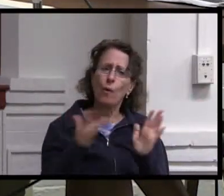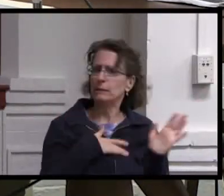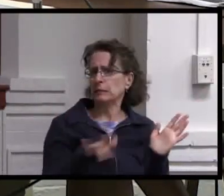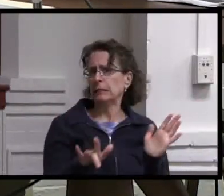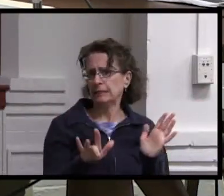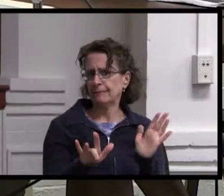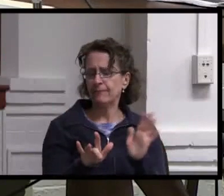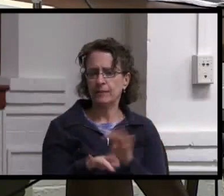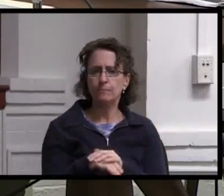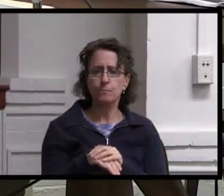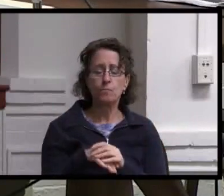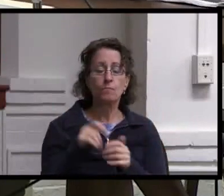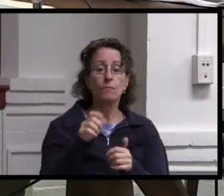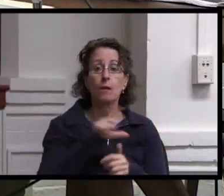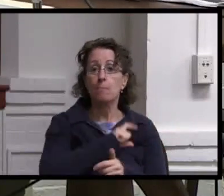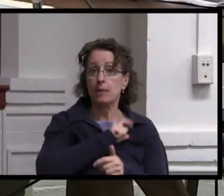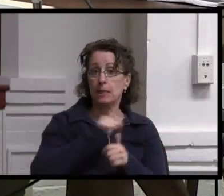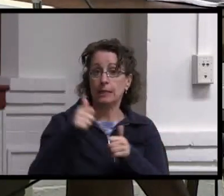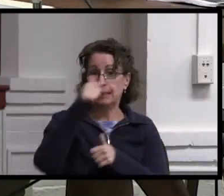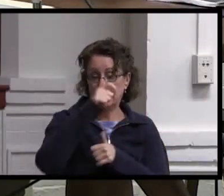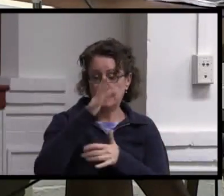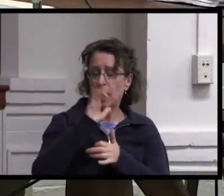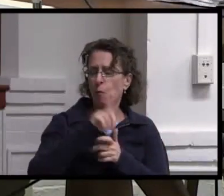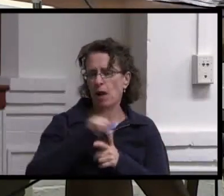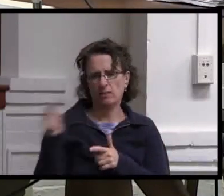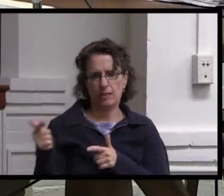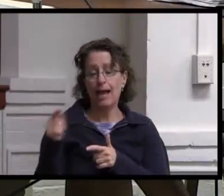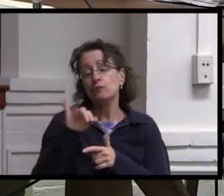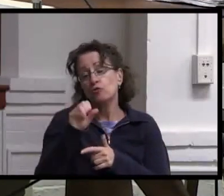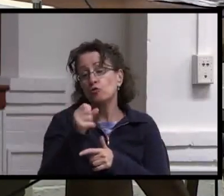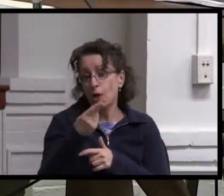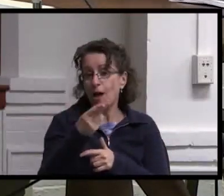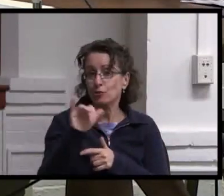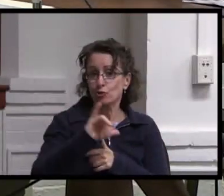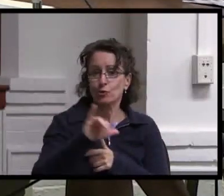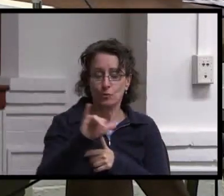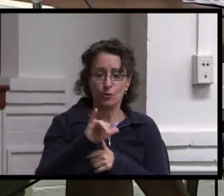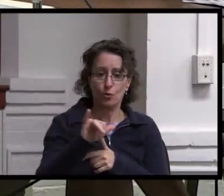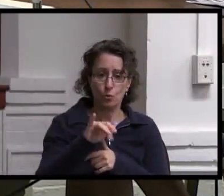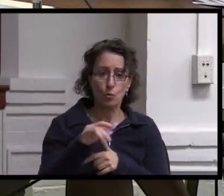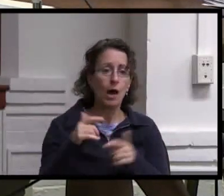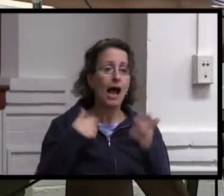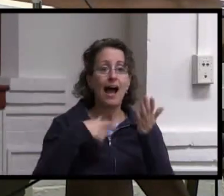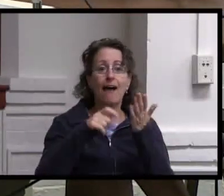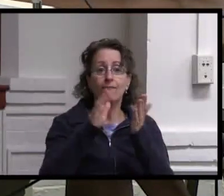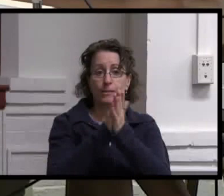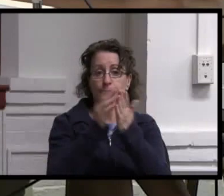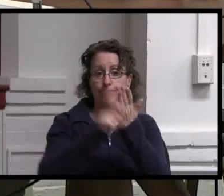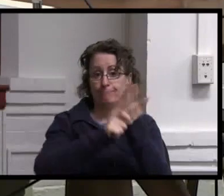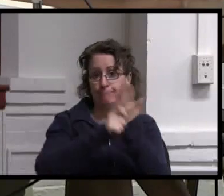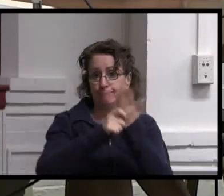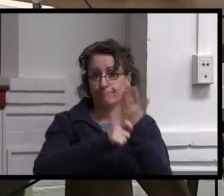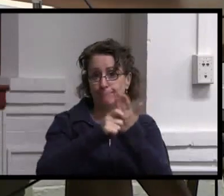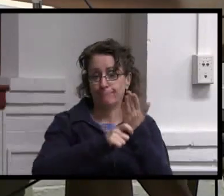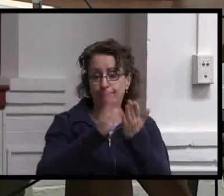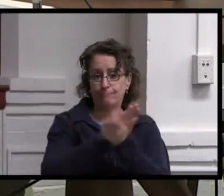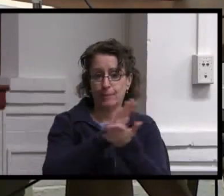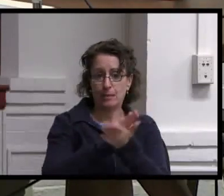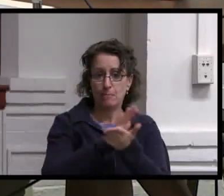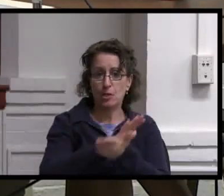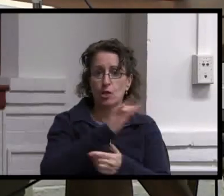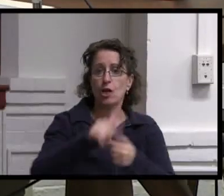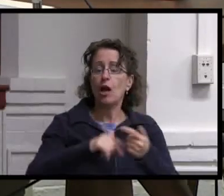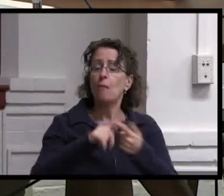their action items too. We also have some literature for you guys to take, for anybody who's interested, just about what